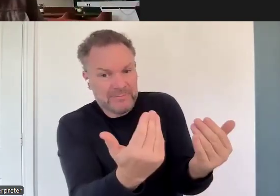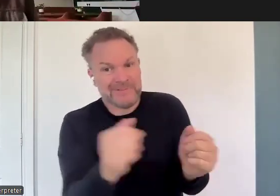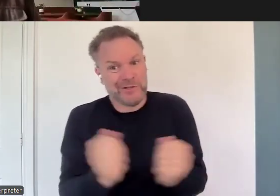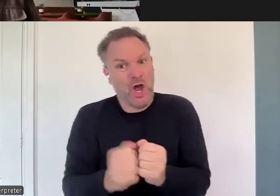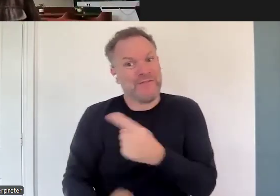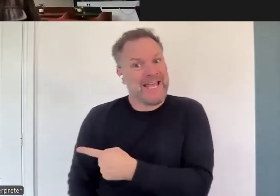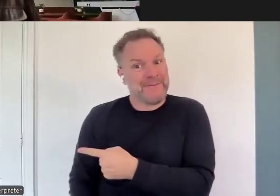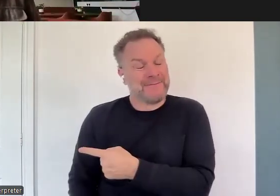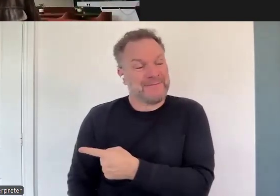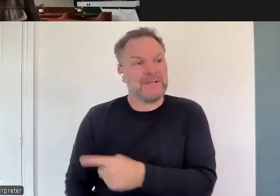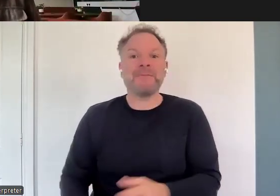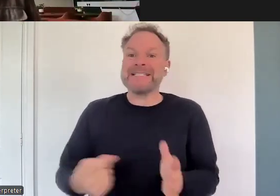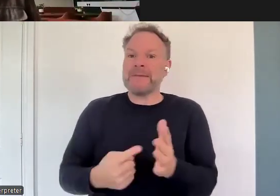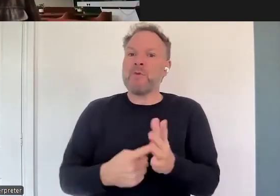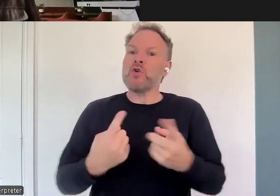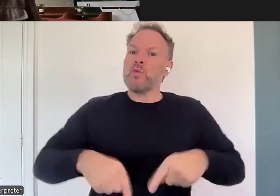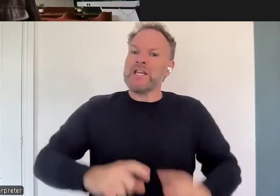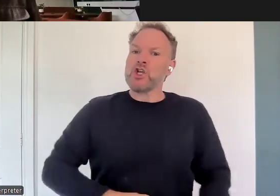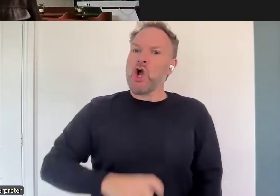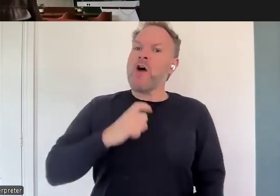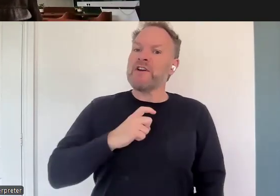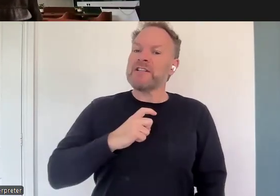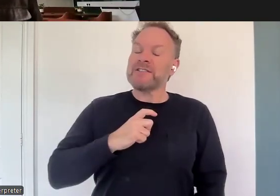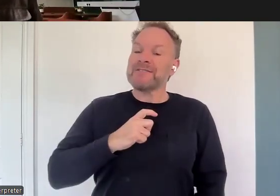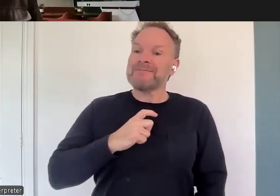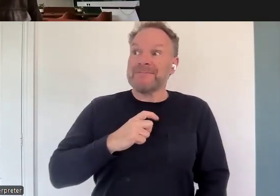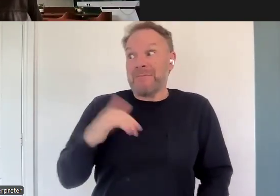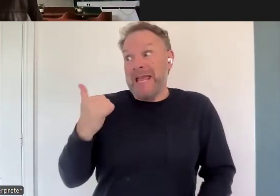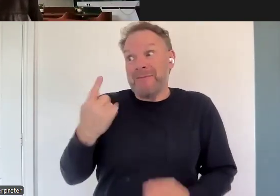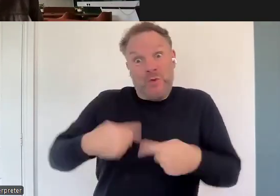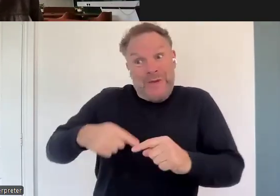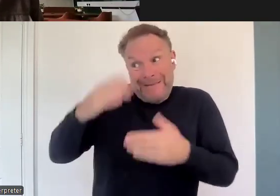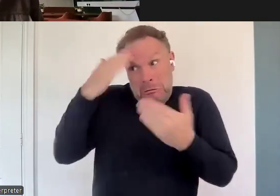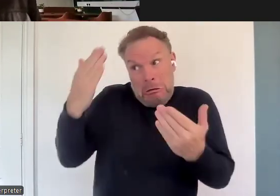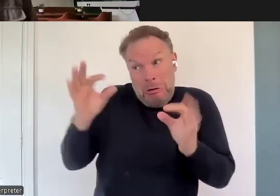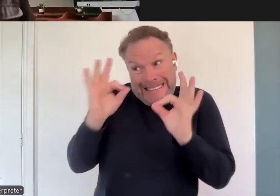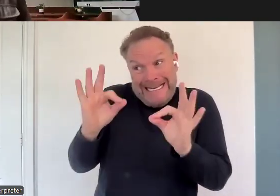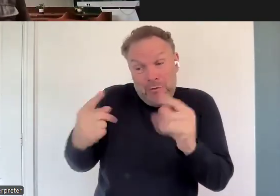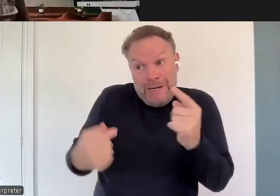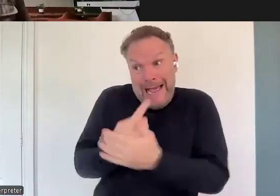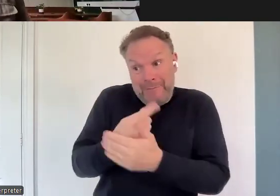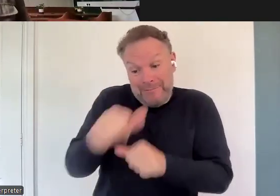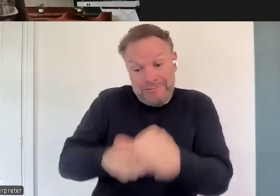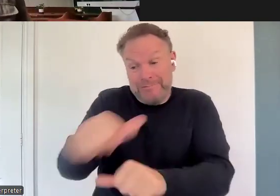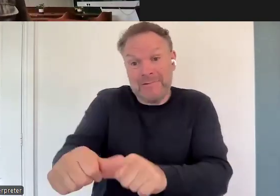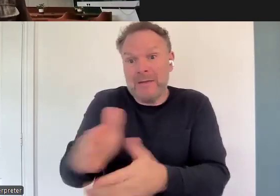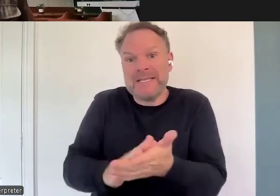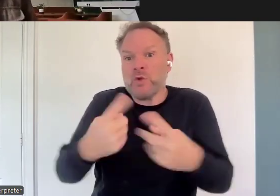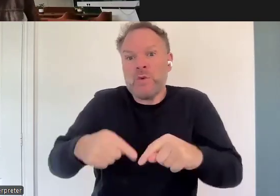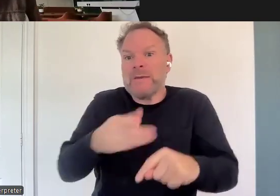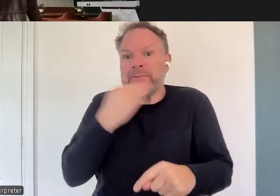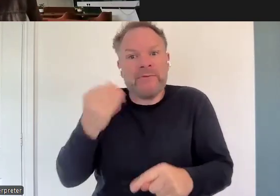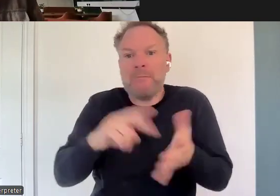But what we have to be confident in is that just because we don't know exactly what's going to happen doesn't mean we don't have a plan. On